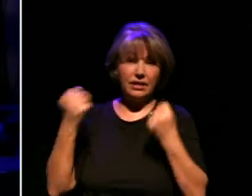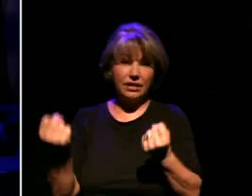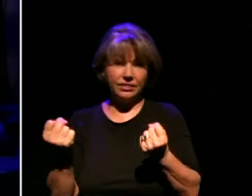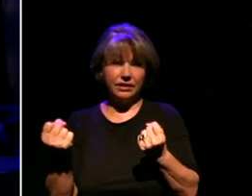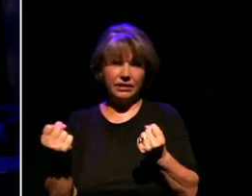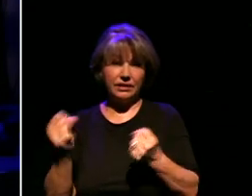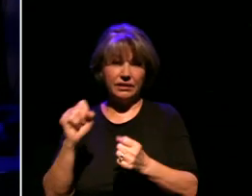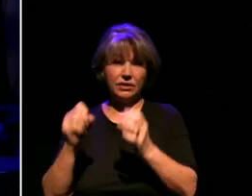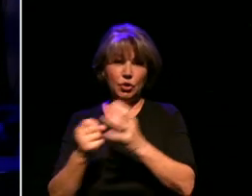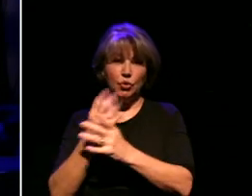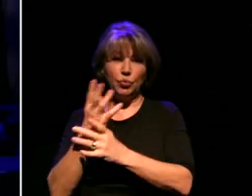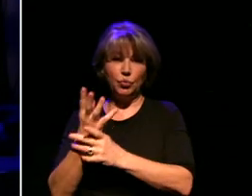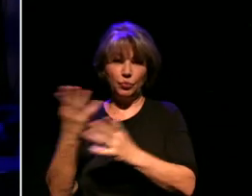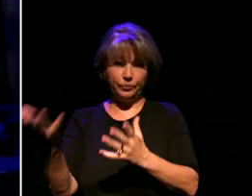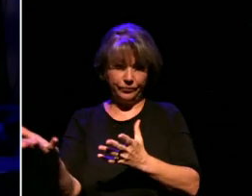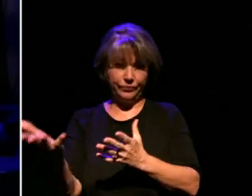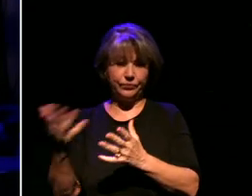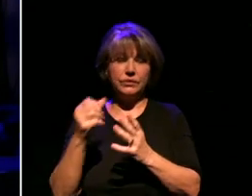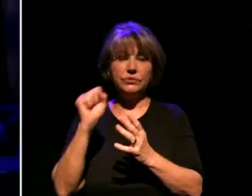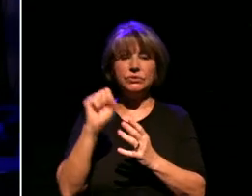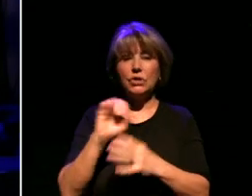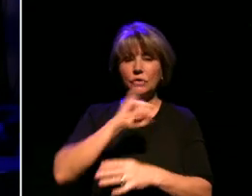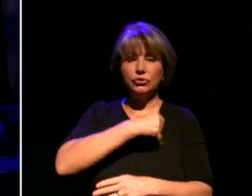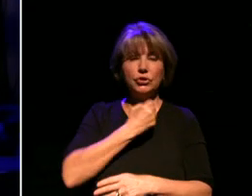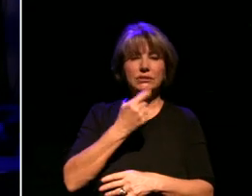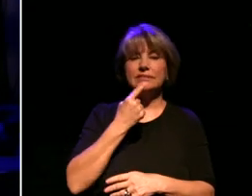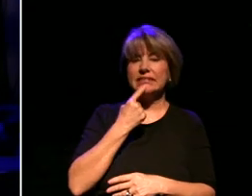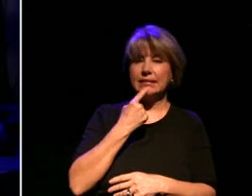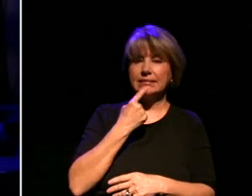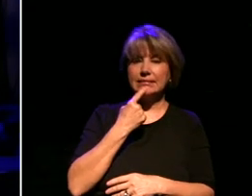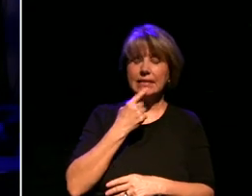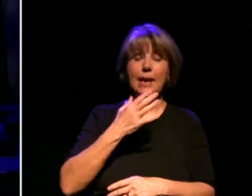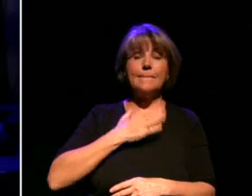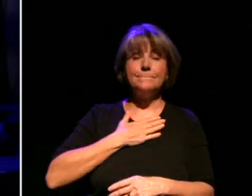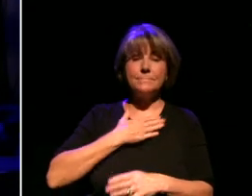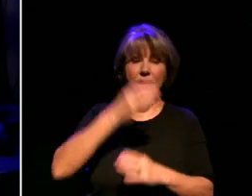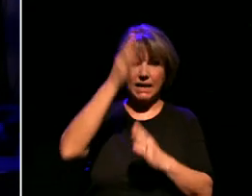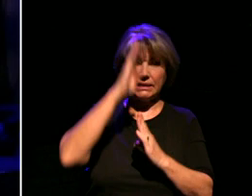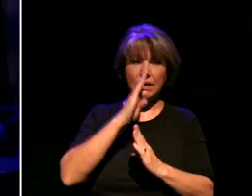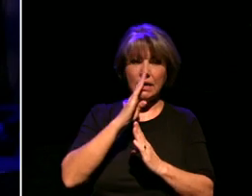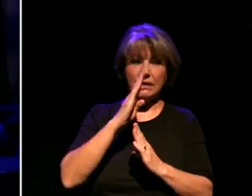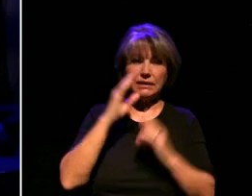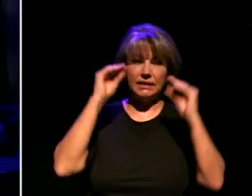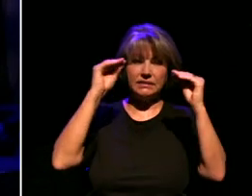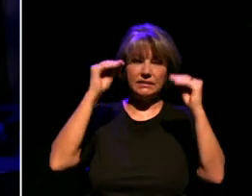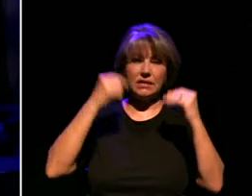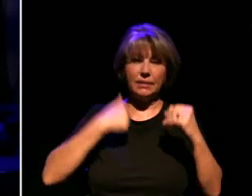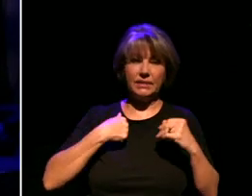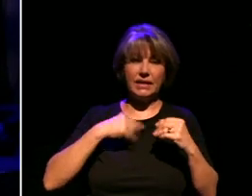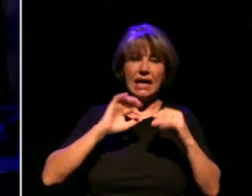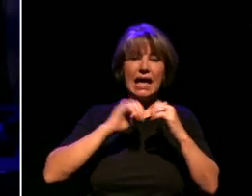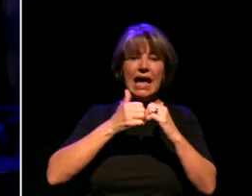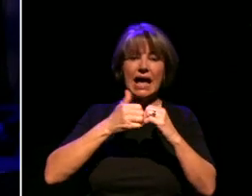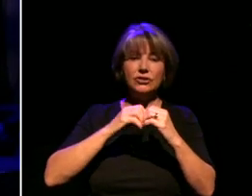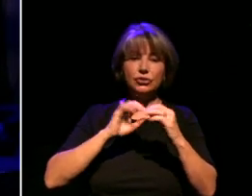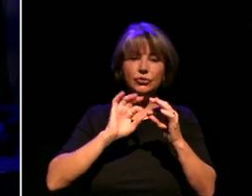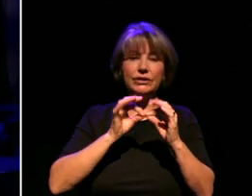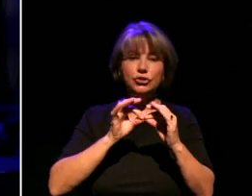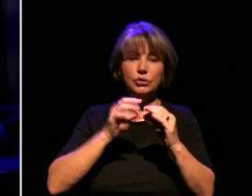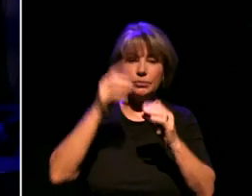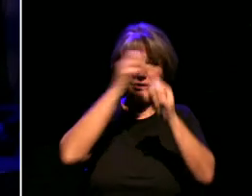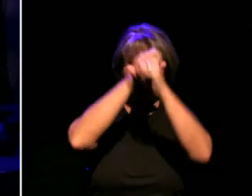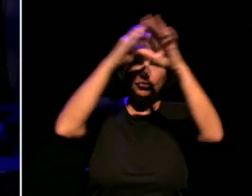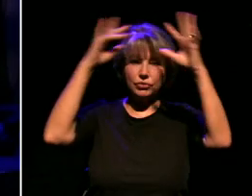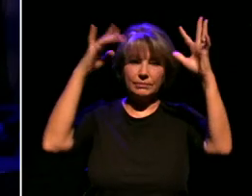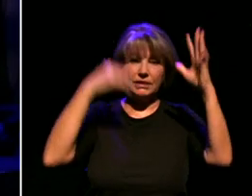mean. And so Joseph says, my God has taught me how to interpret dreams, and I will interpret